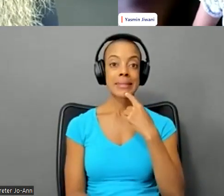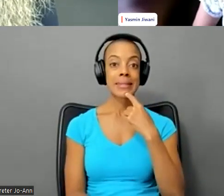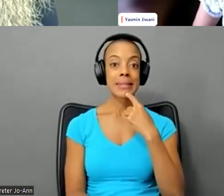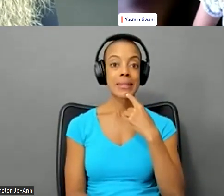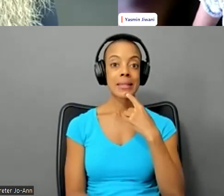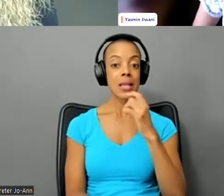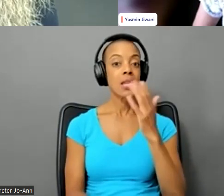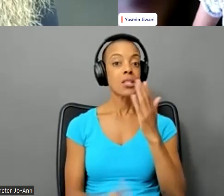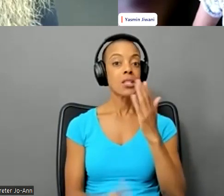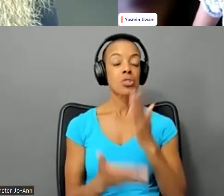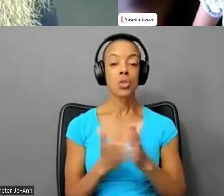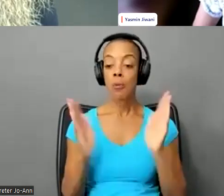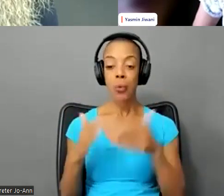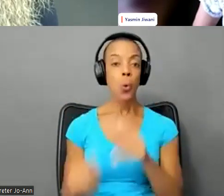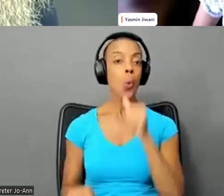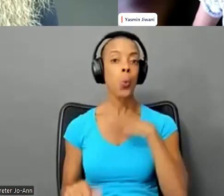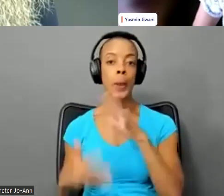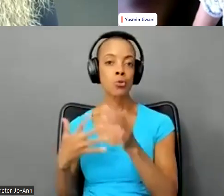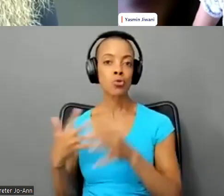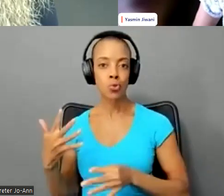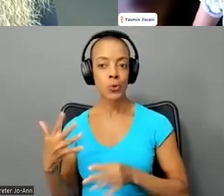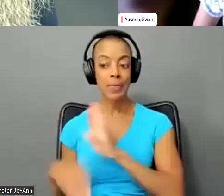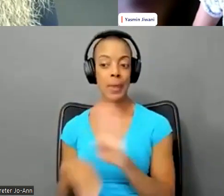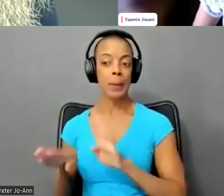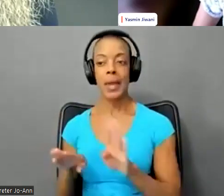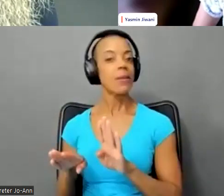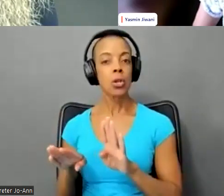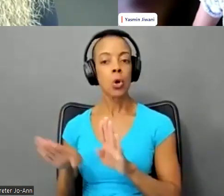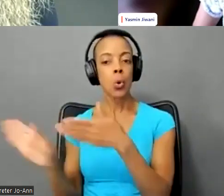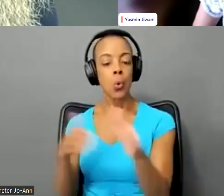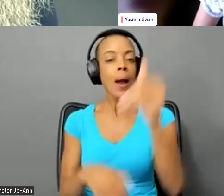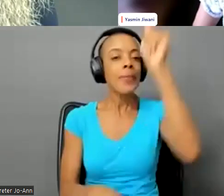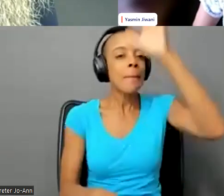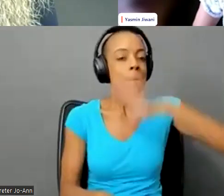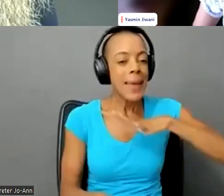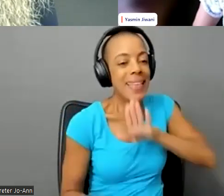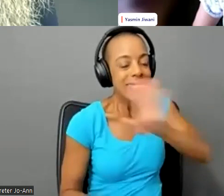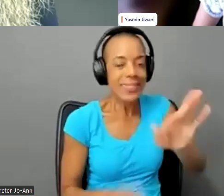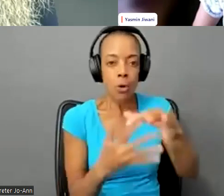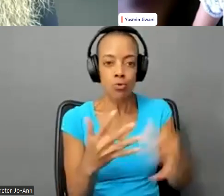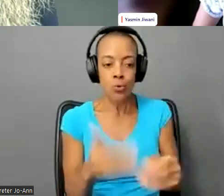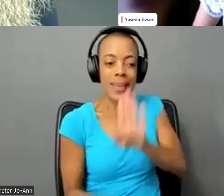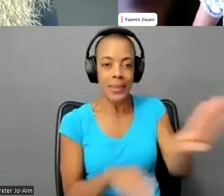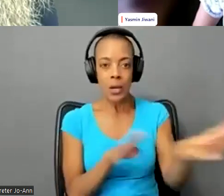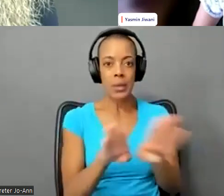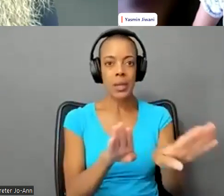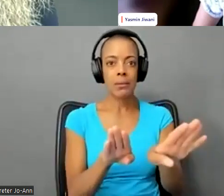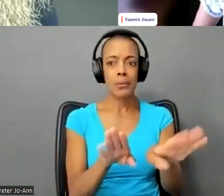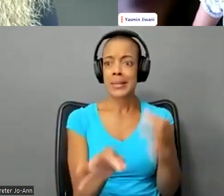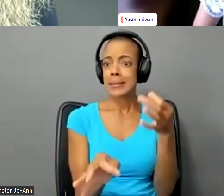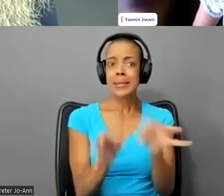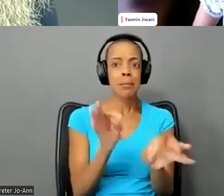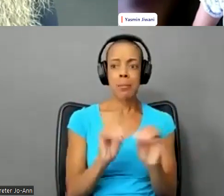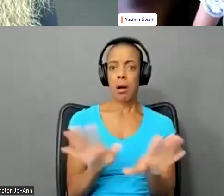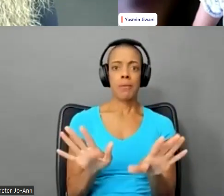and behavior, but the men's choices and behavior. And that's so obvious and so simple, but the default